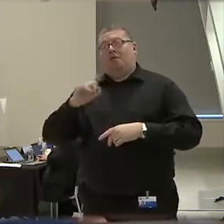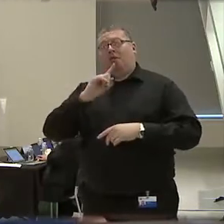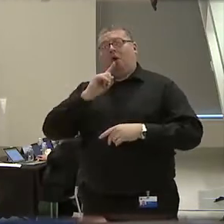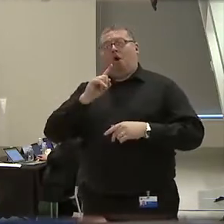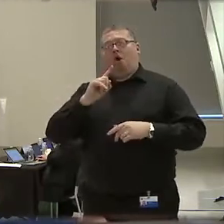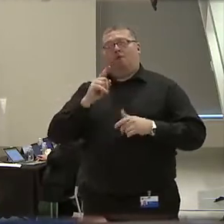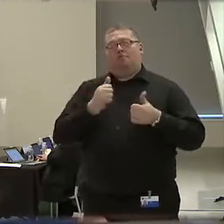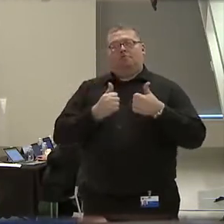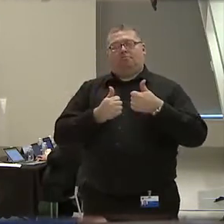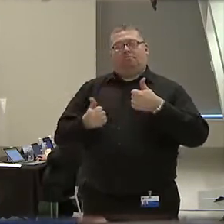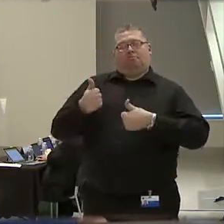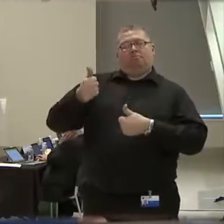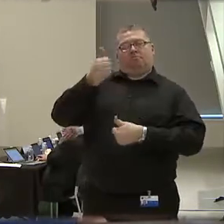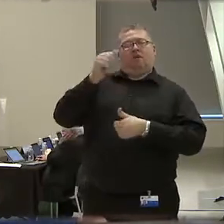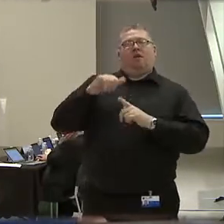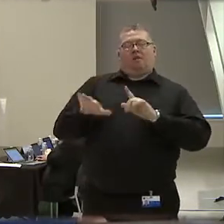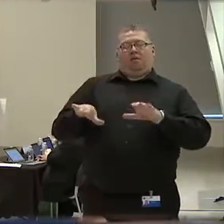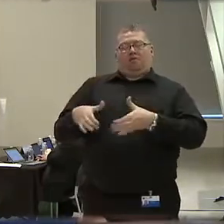the hierarchy in the organization.